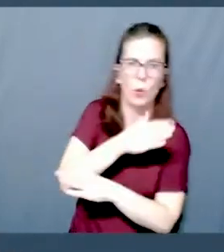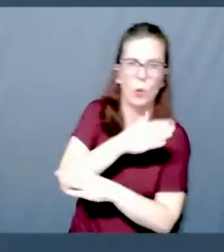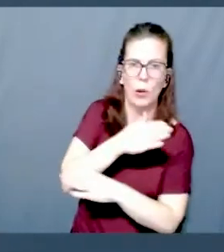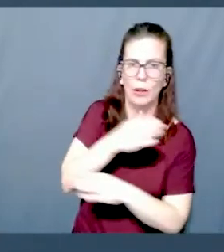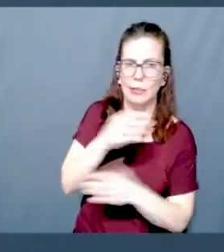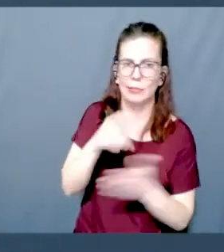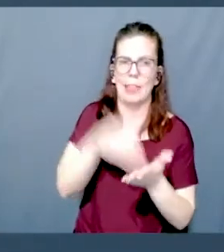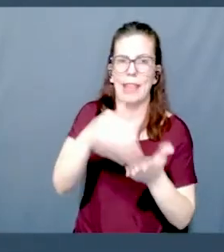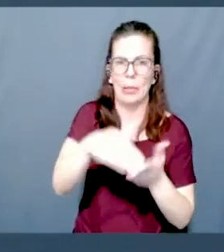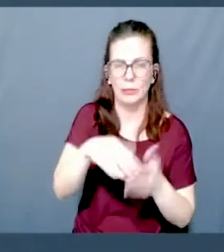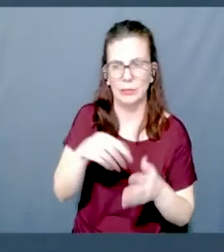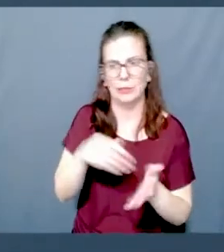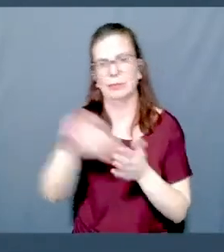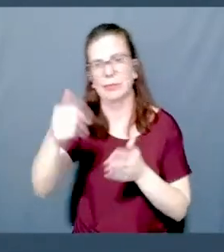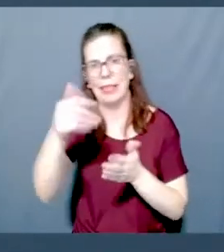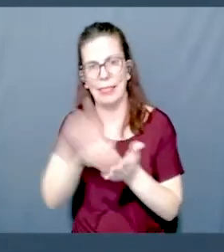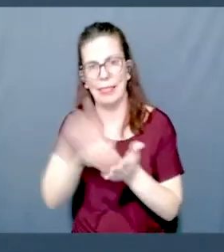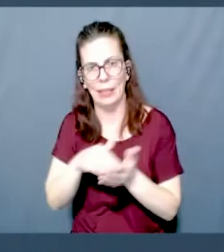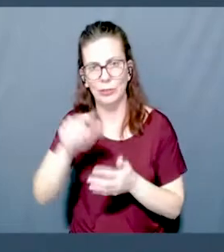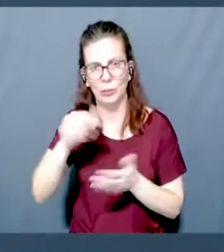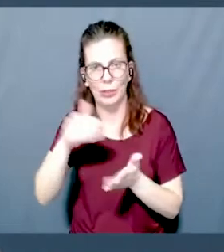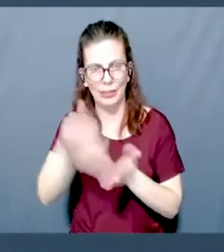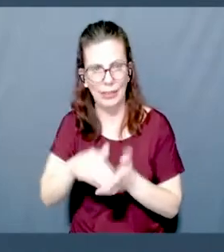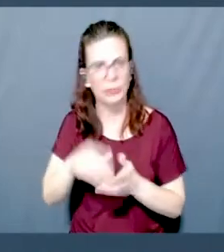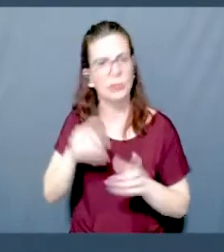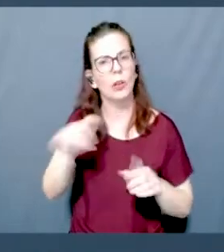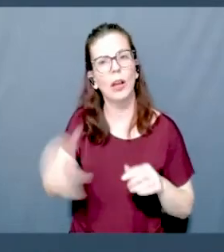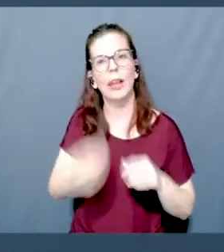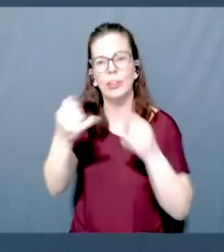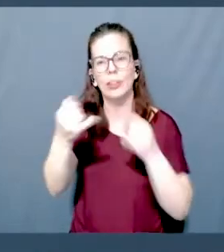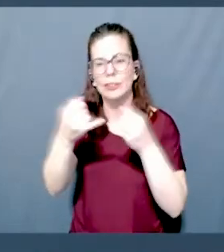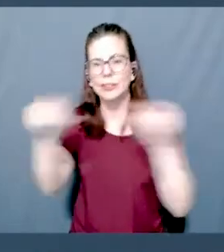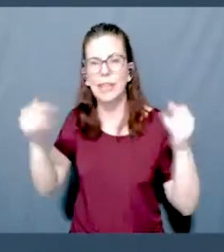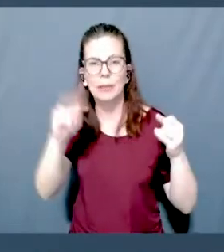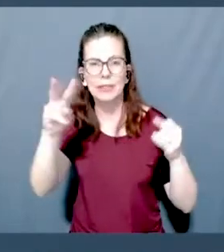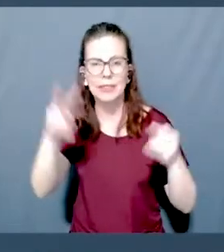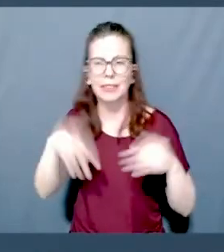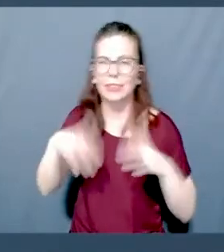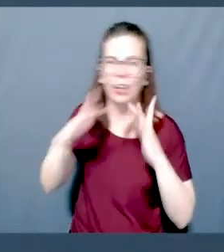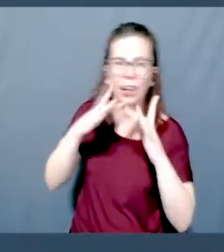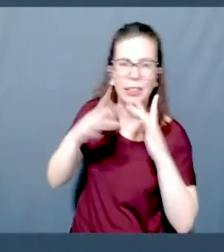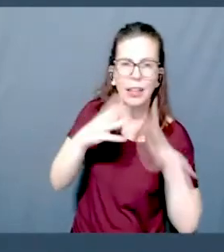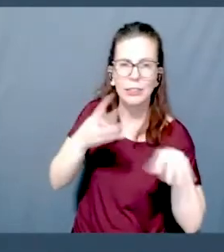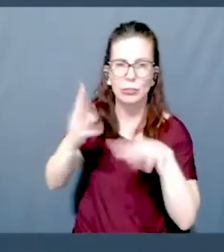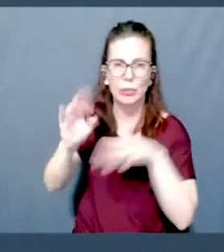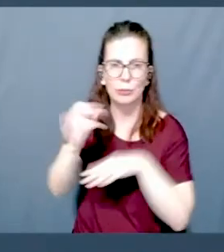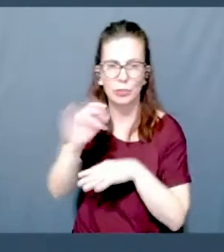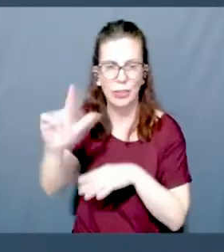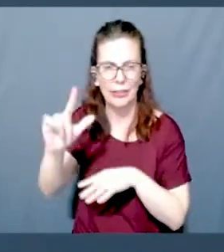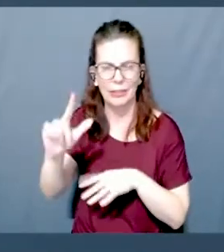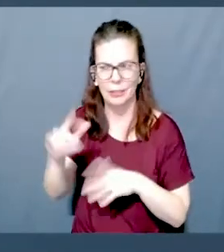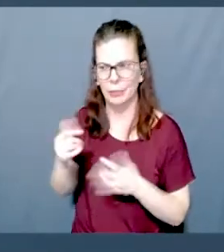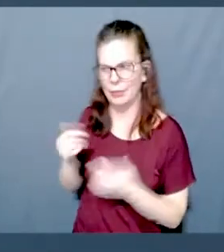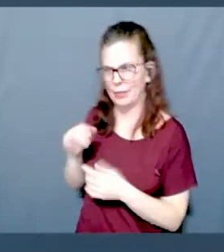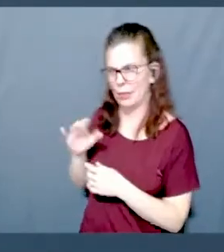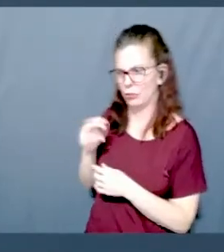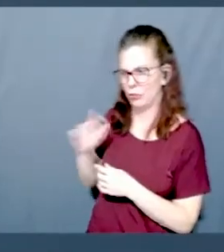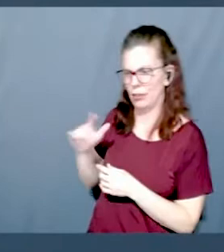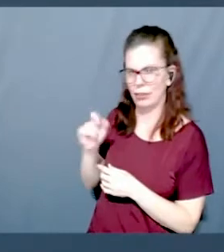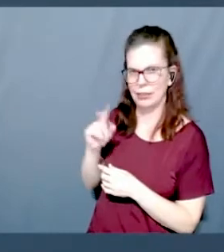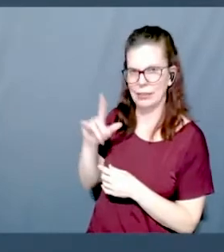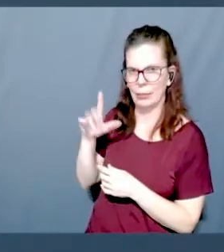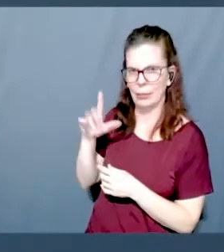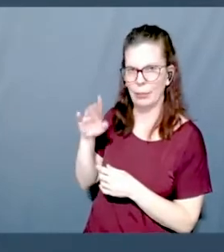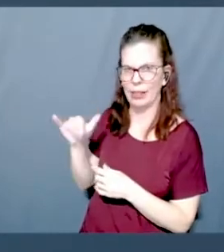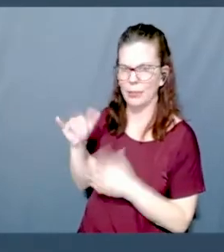want to spin up an additional, call it cable television or online streaming channel, now with Channel Assembly you can have much more